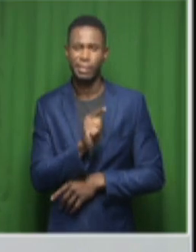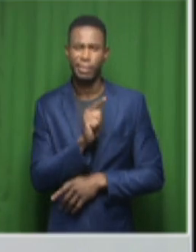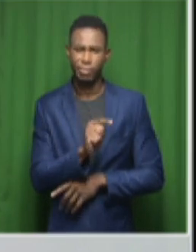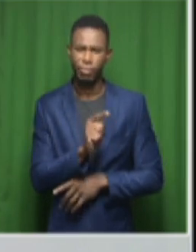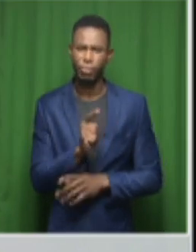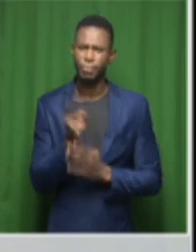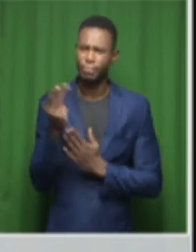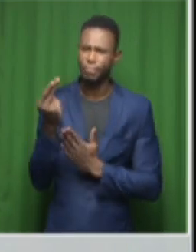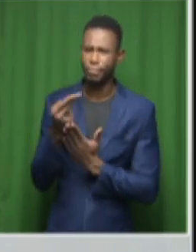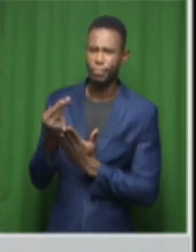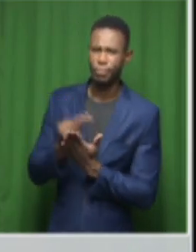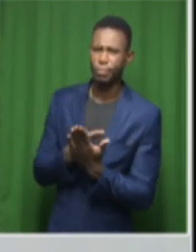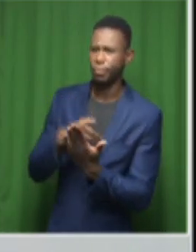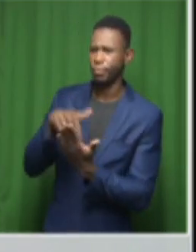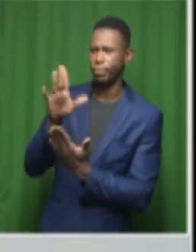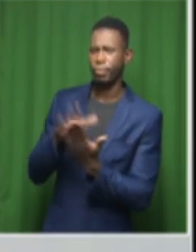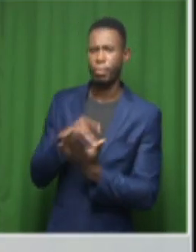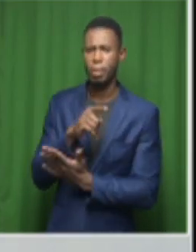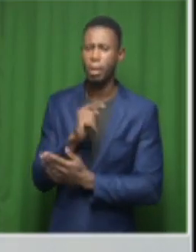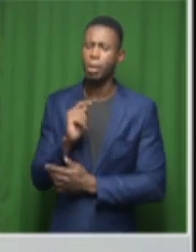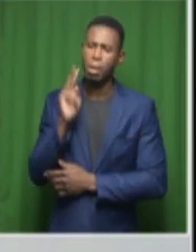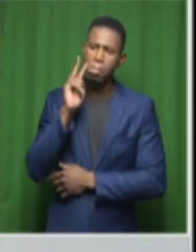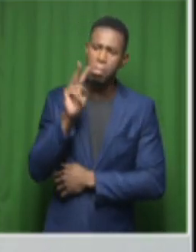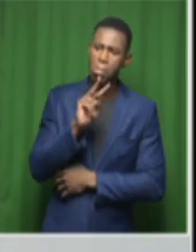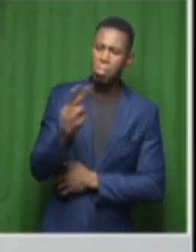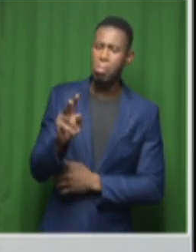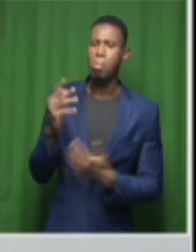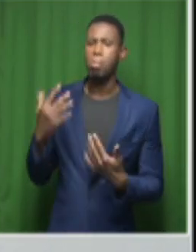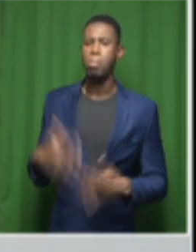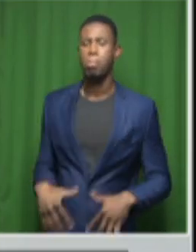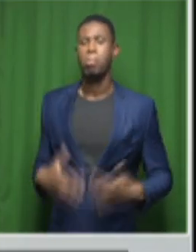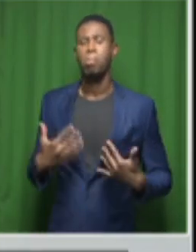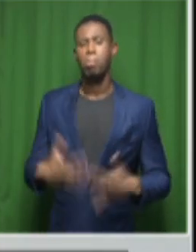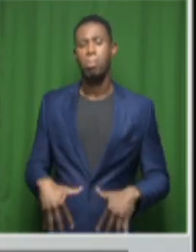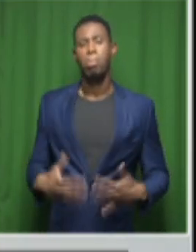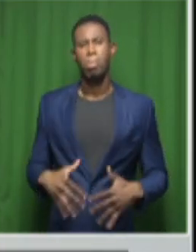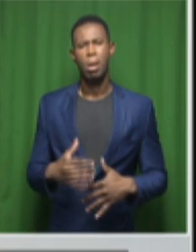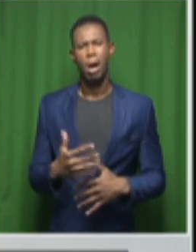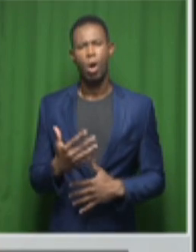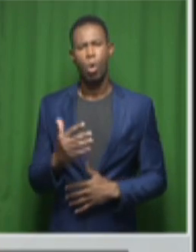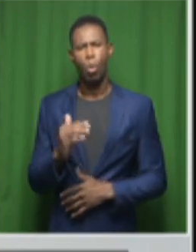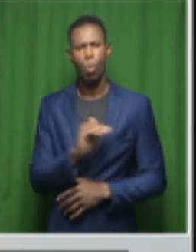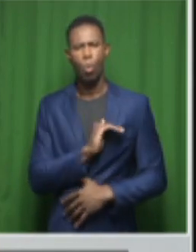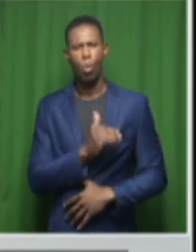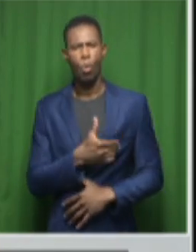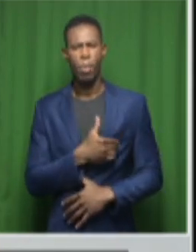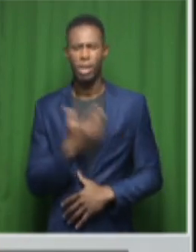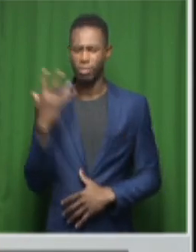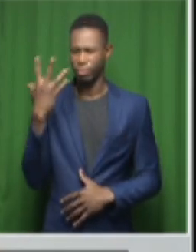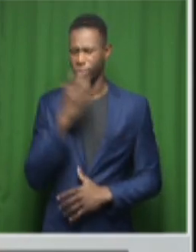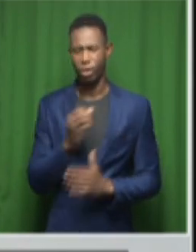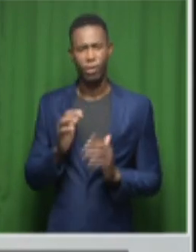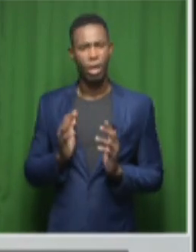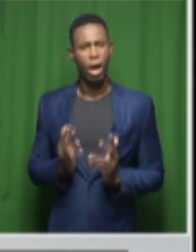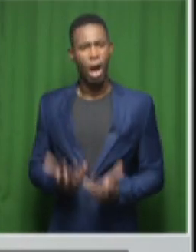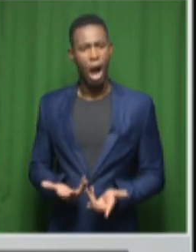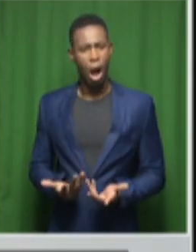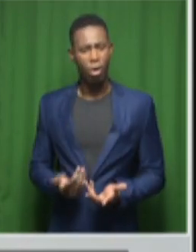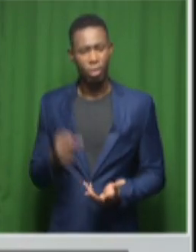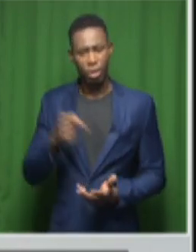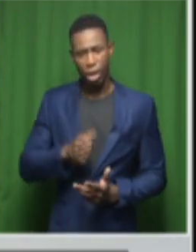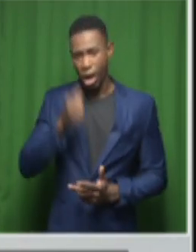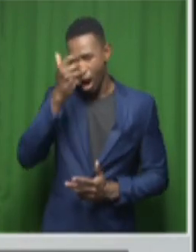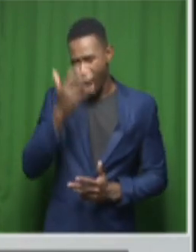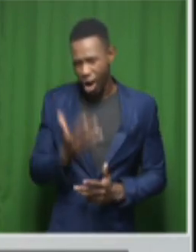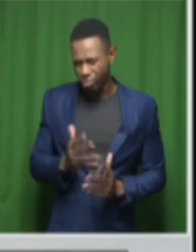at the beauty of being a woman in Africa.